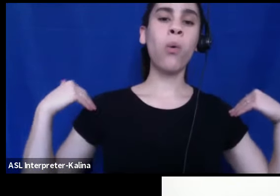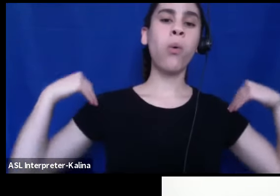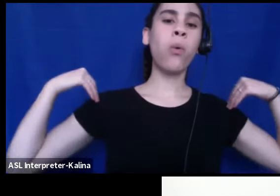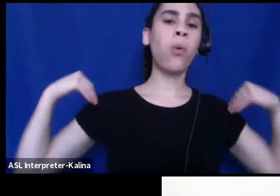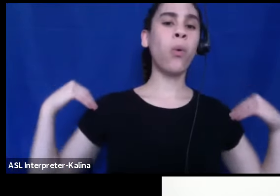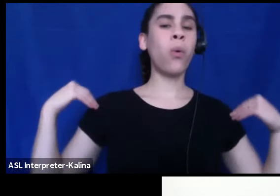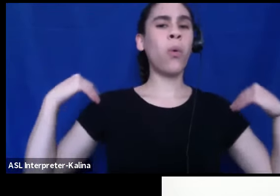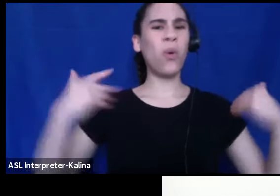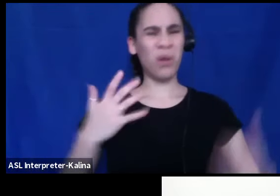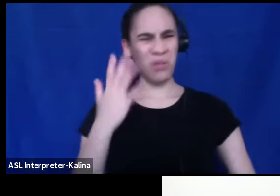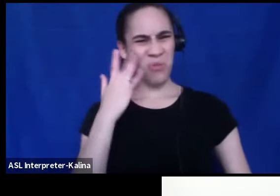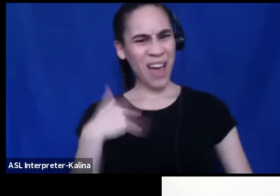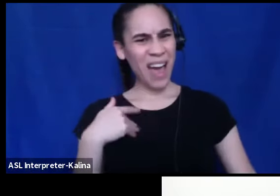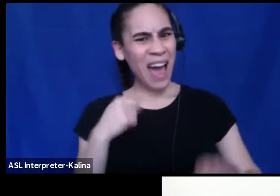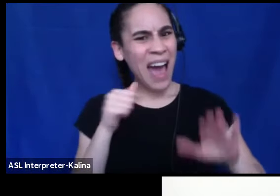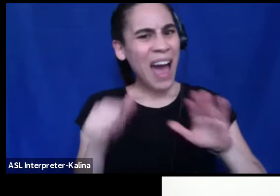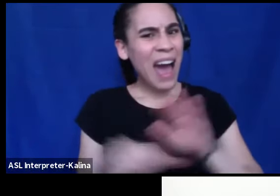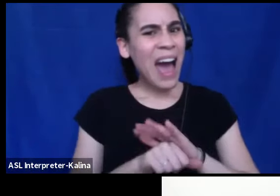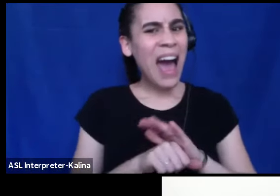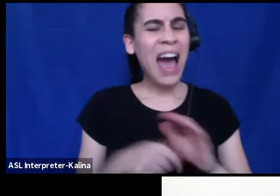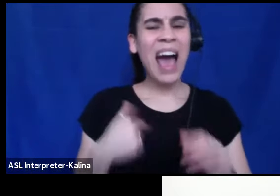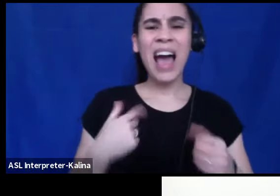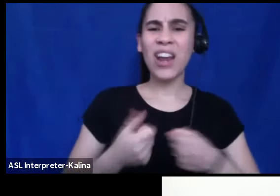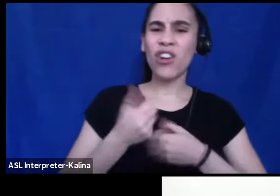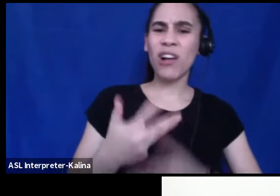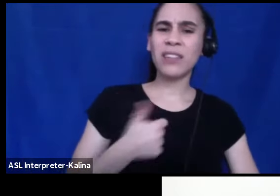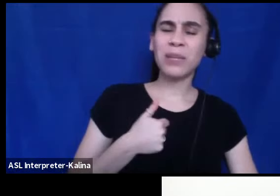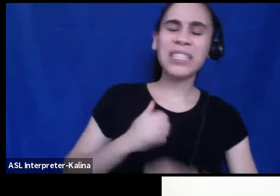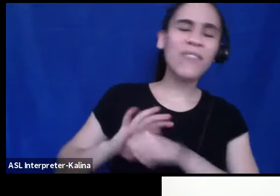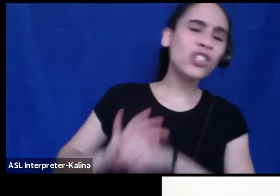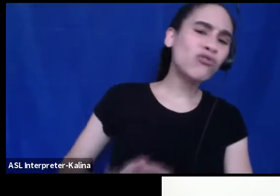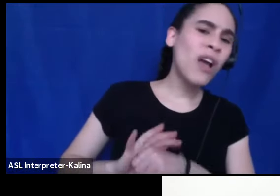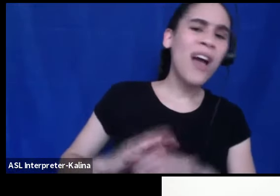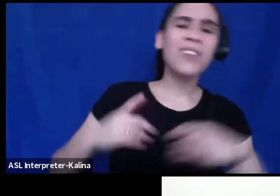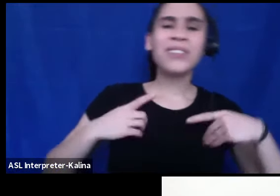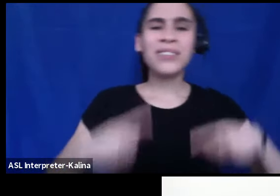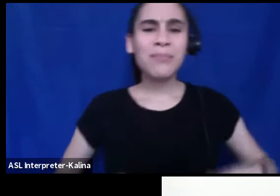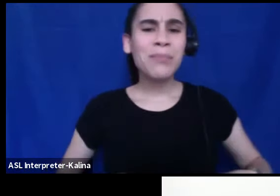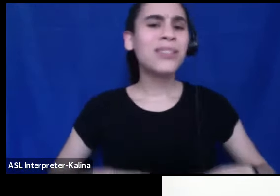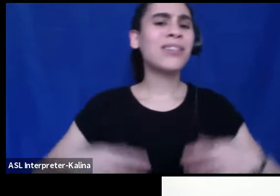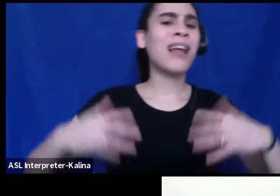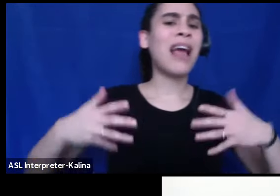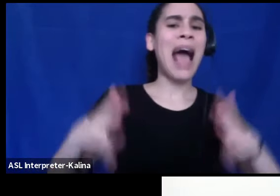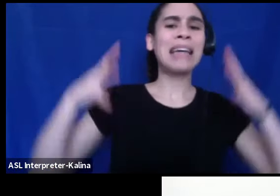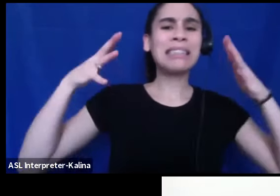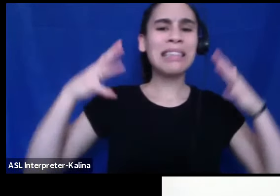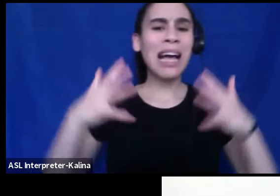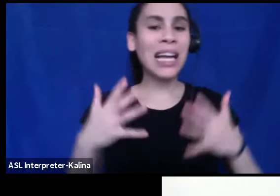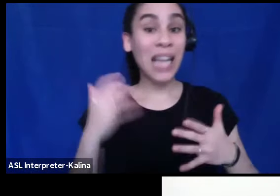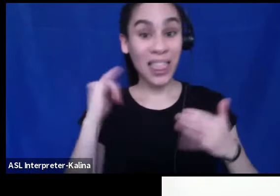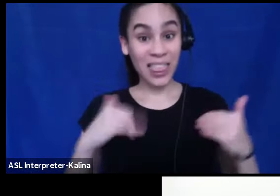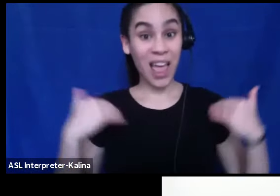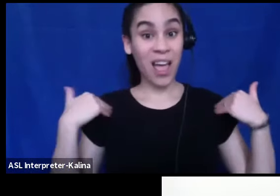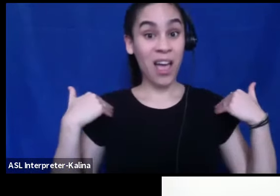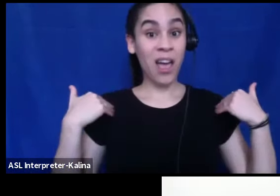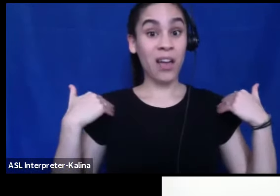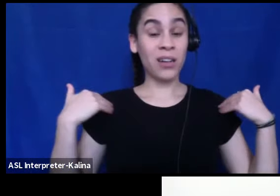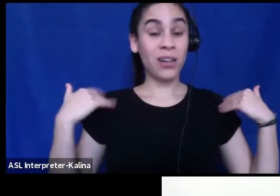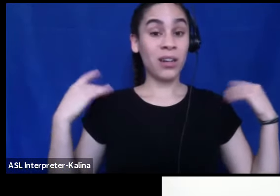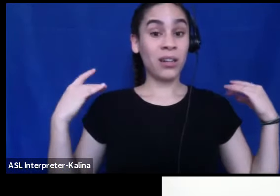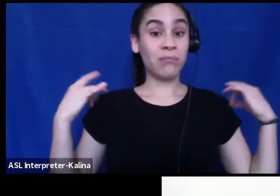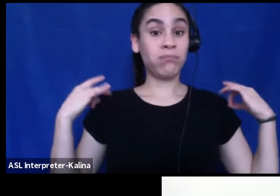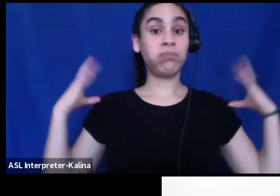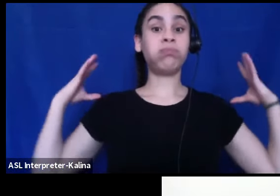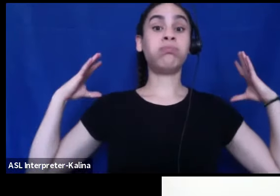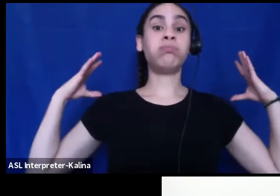10 years and causing myself so much stress and anxiety and depression? Getting that weight off of you is like so worth it in